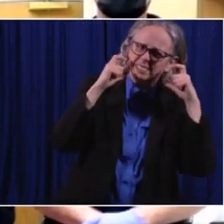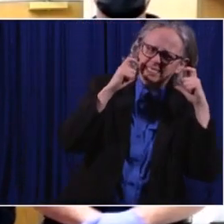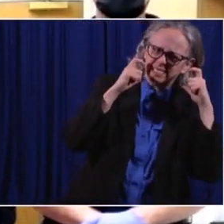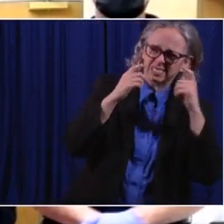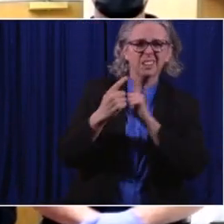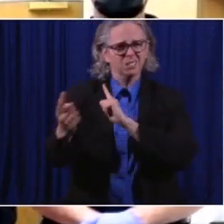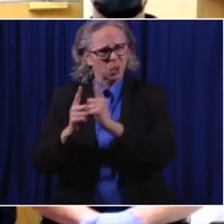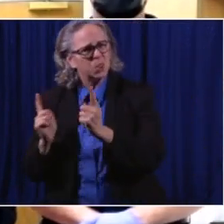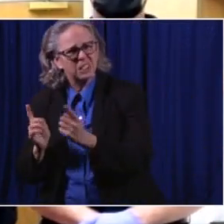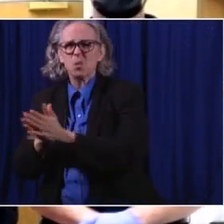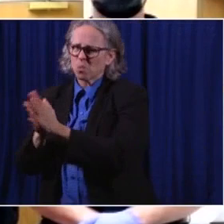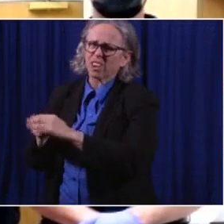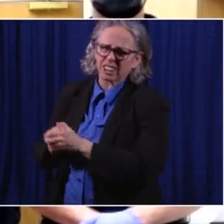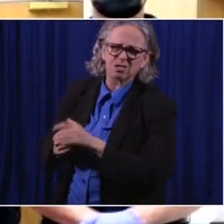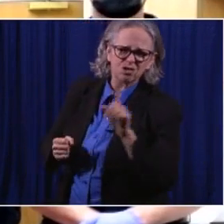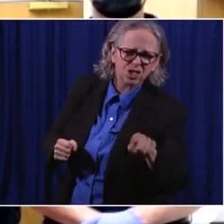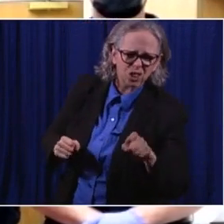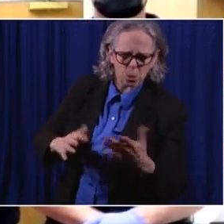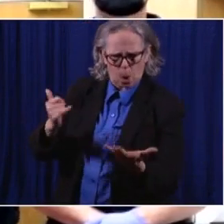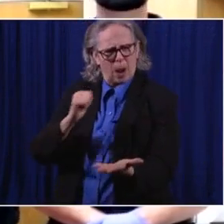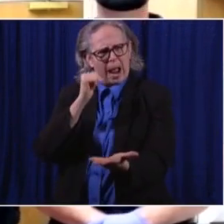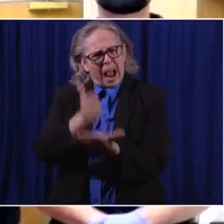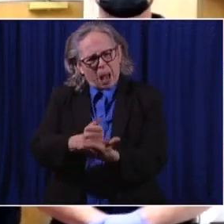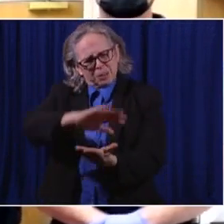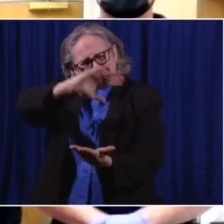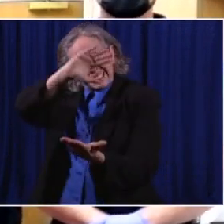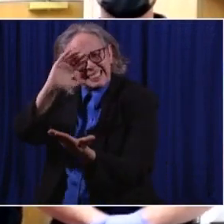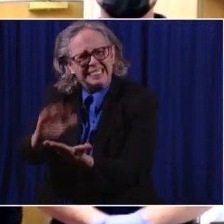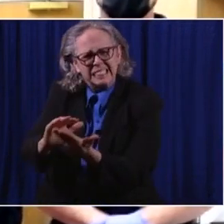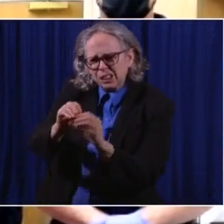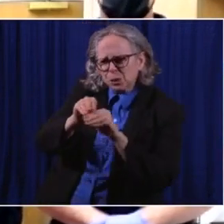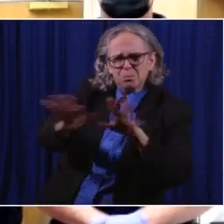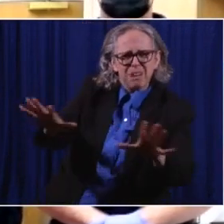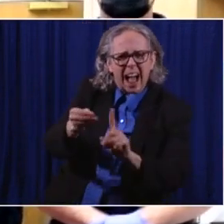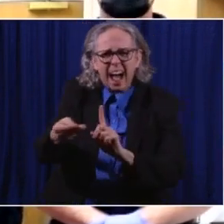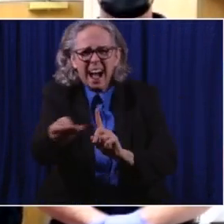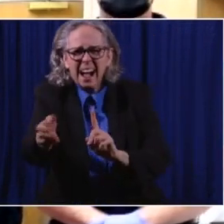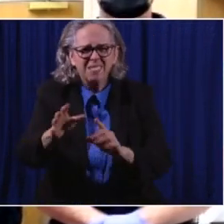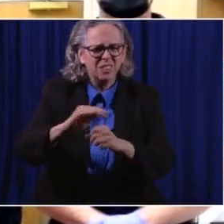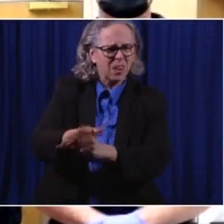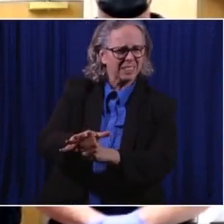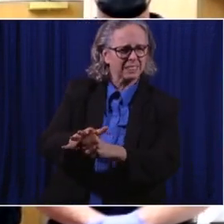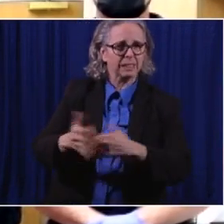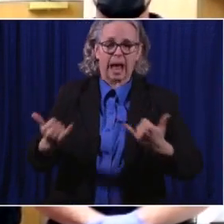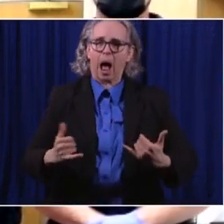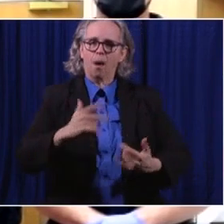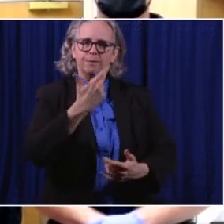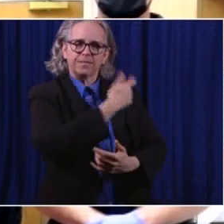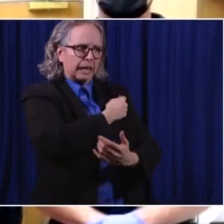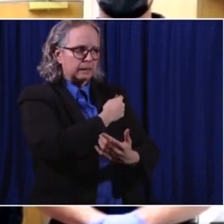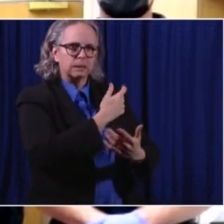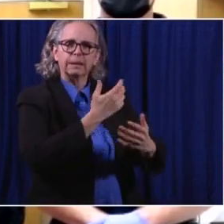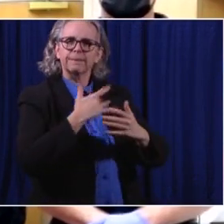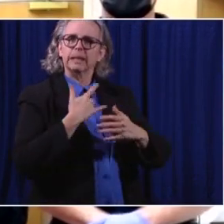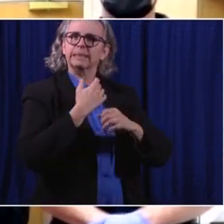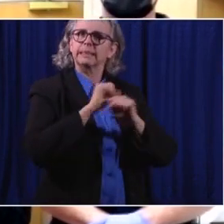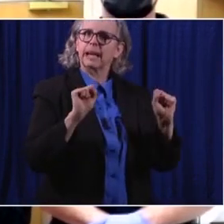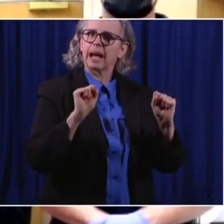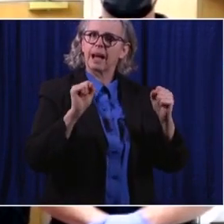of the rise, but now we have a safe and effective way to actually prevent this disease with a